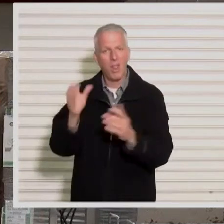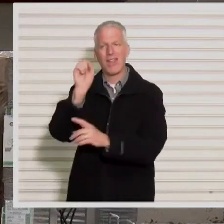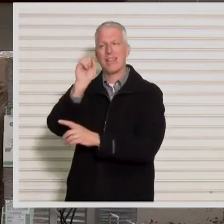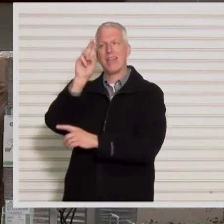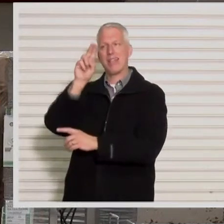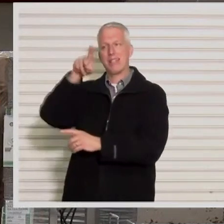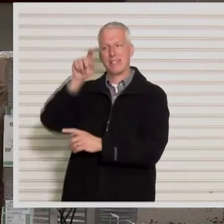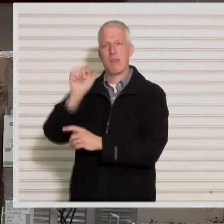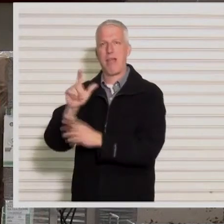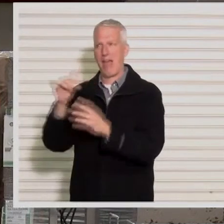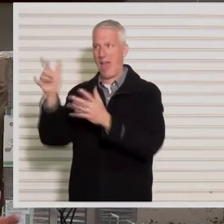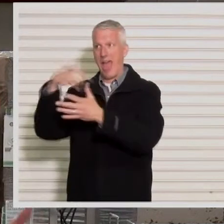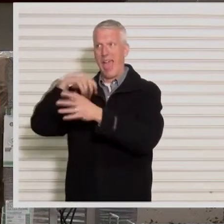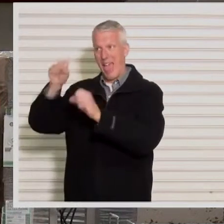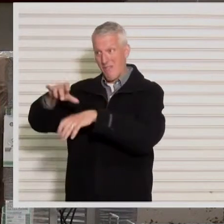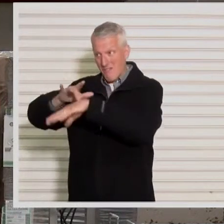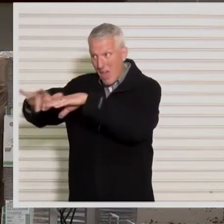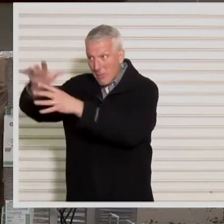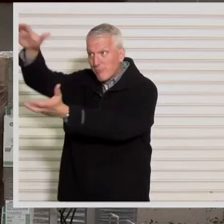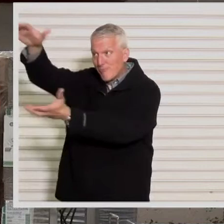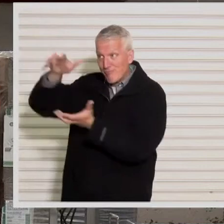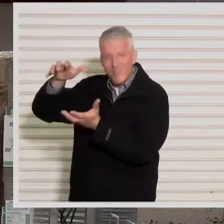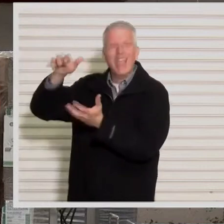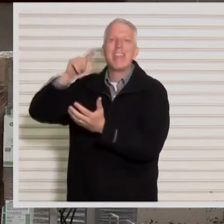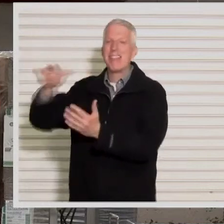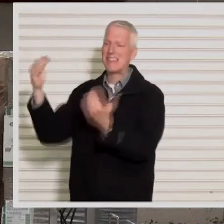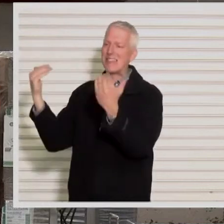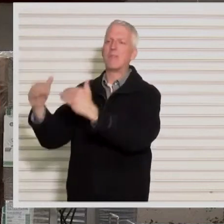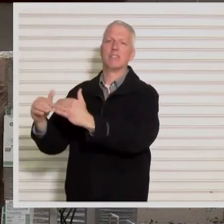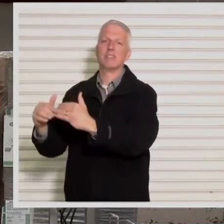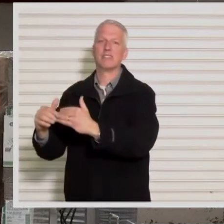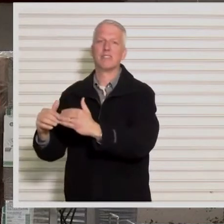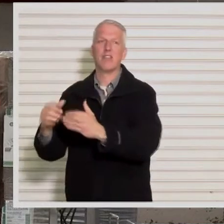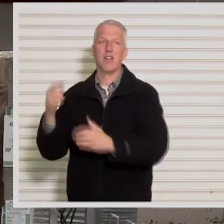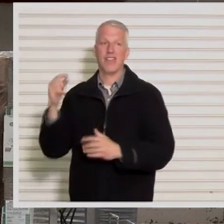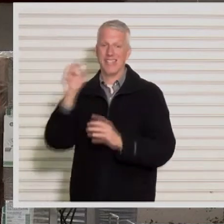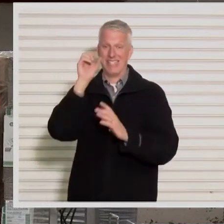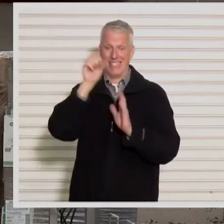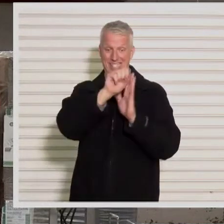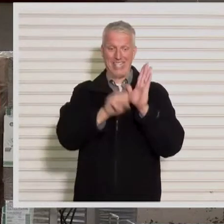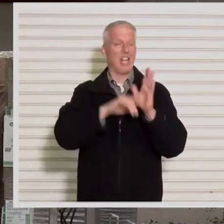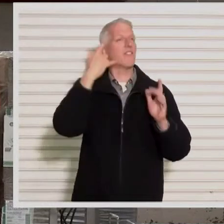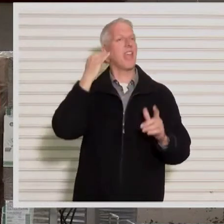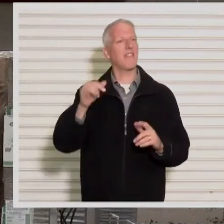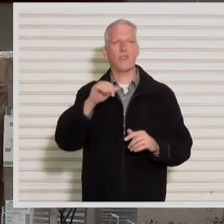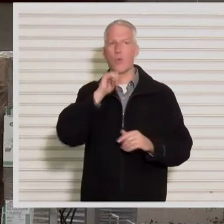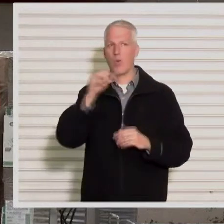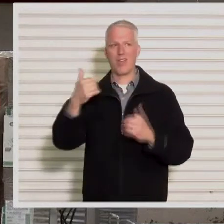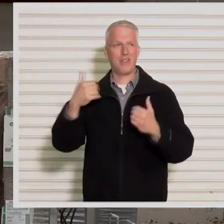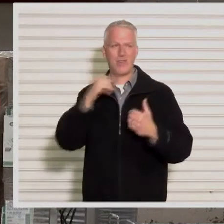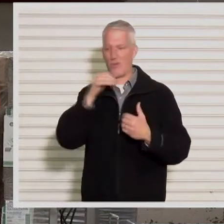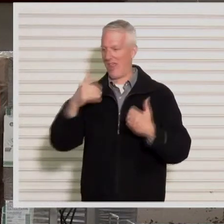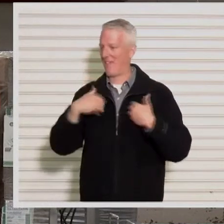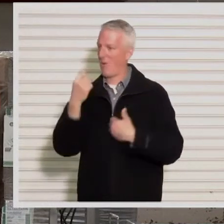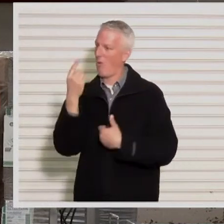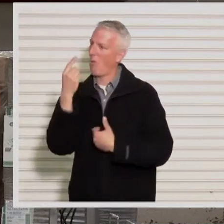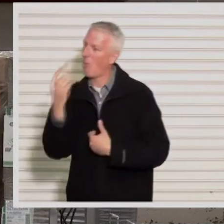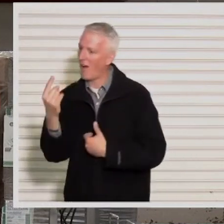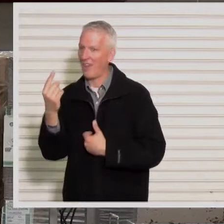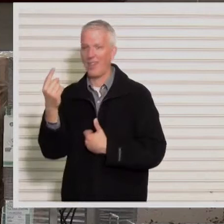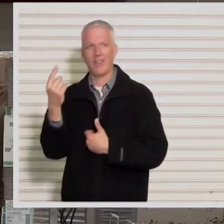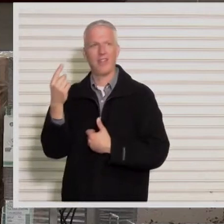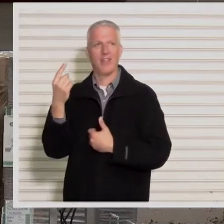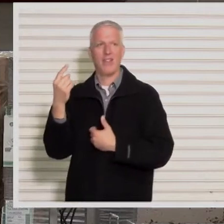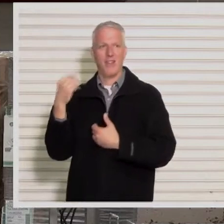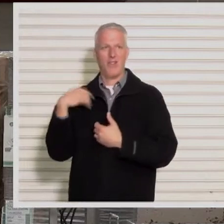constraint is manufactured supply. The state of California is not in possession of 1 dose of vaccine. We do not have a cache